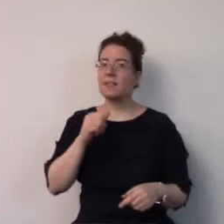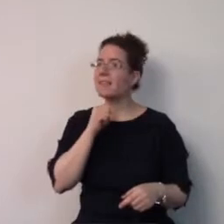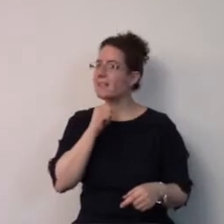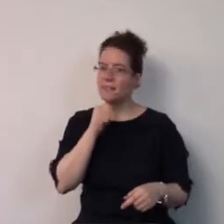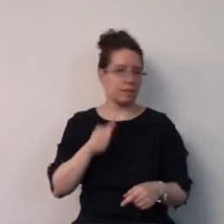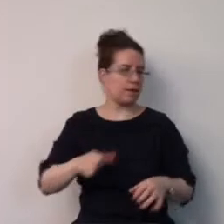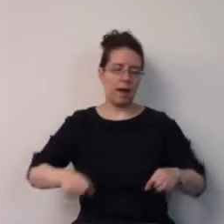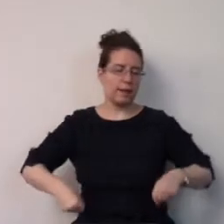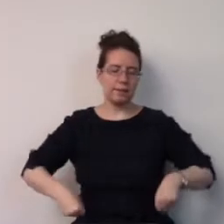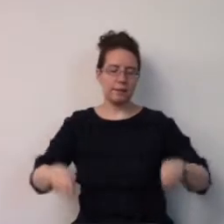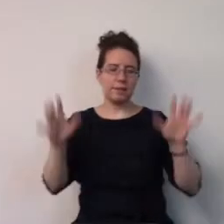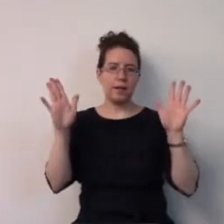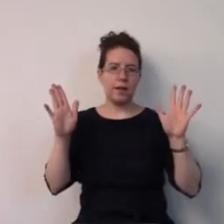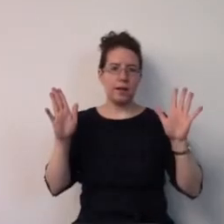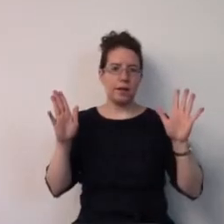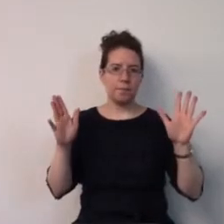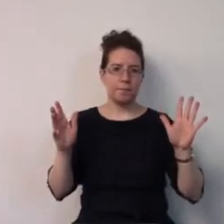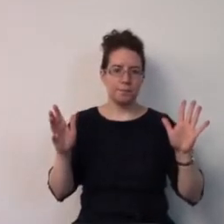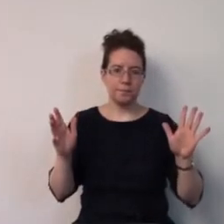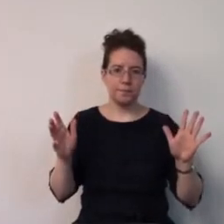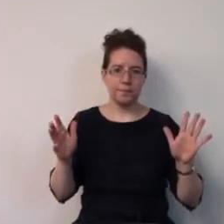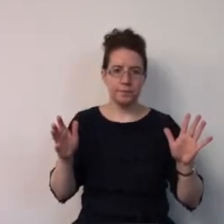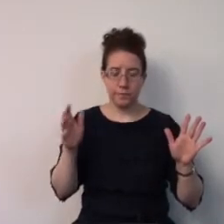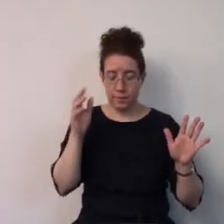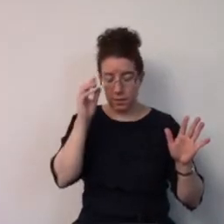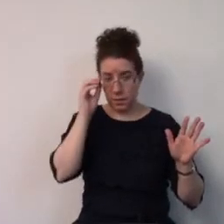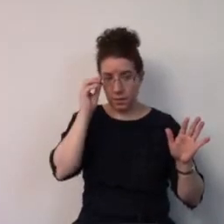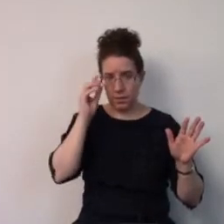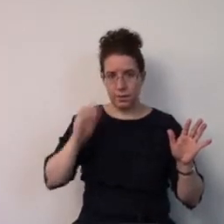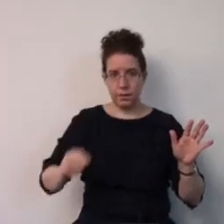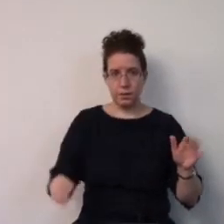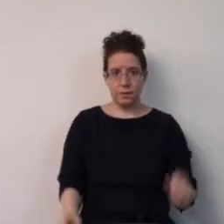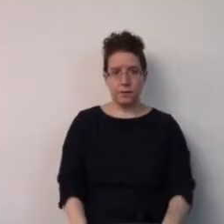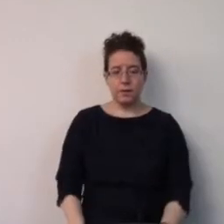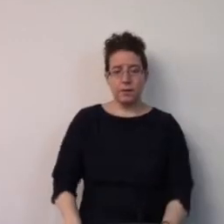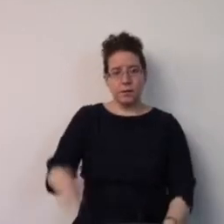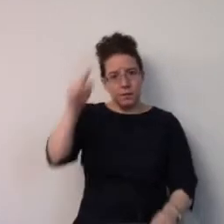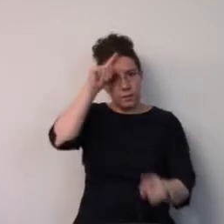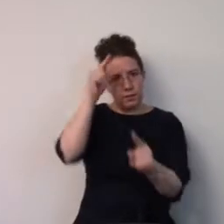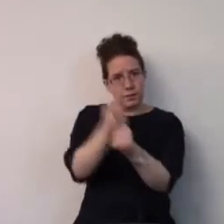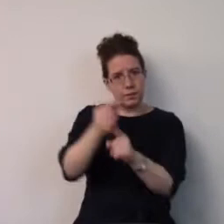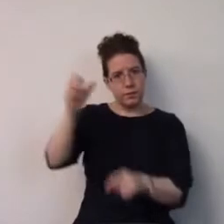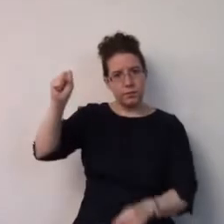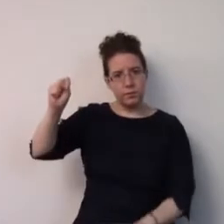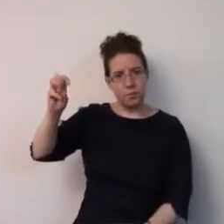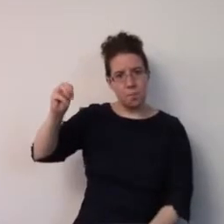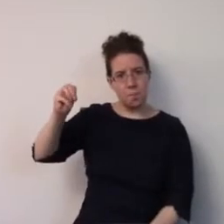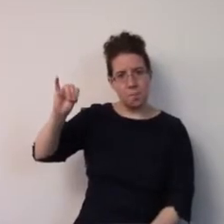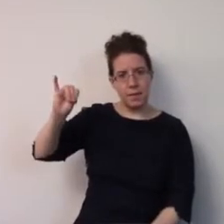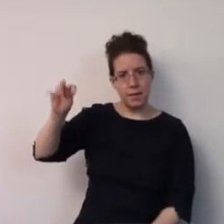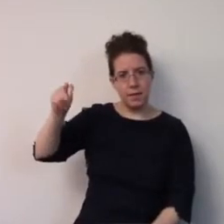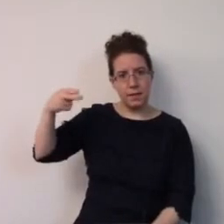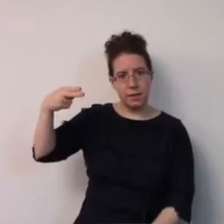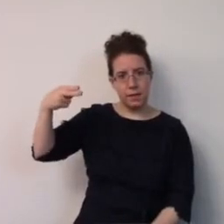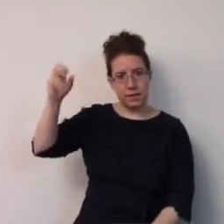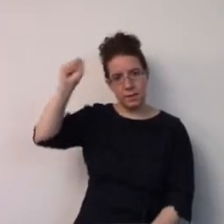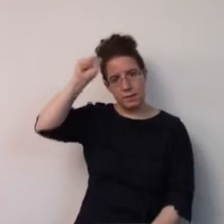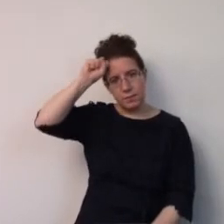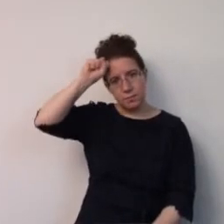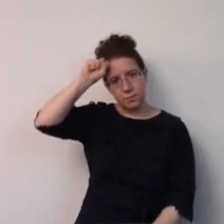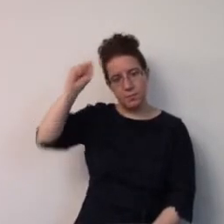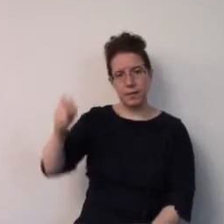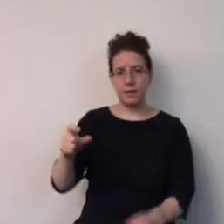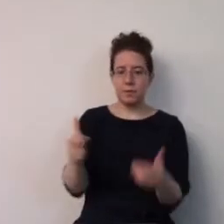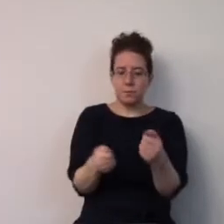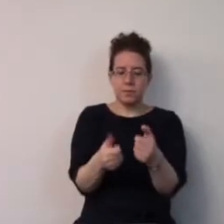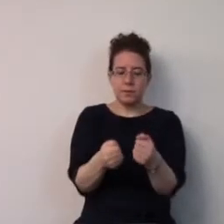Brother Smith texted me the other day as he left saying, Satan shall bruise. You shall bruise Satan